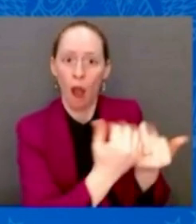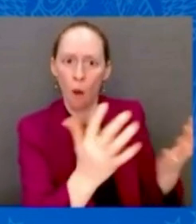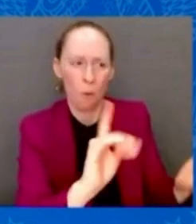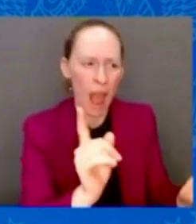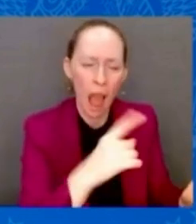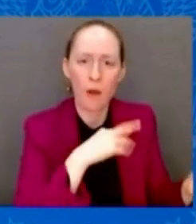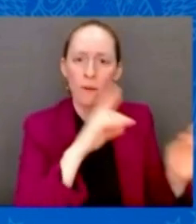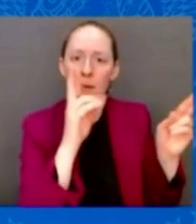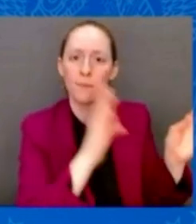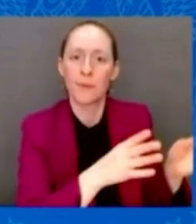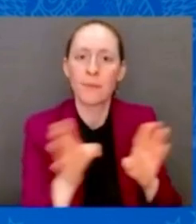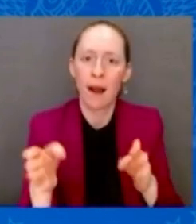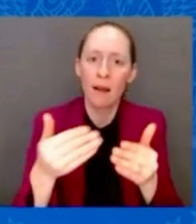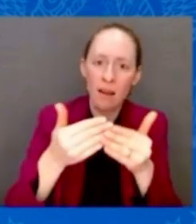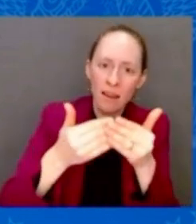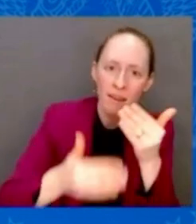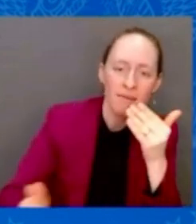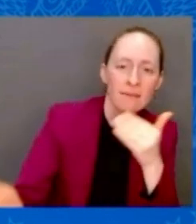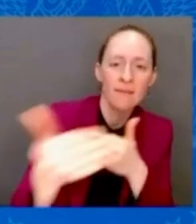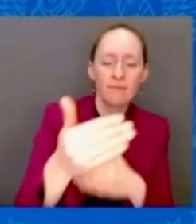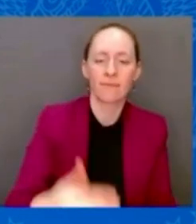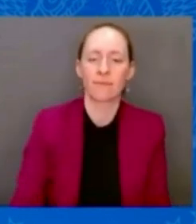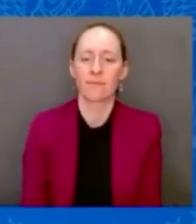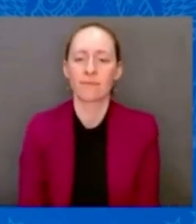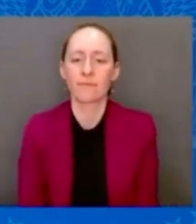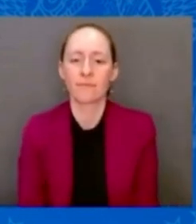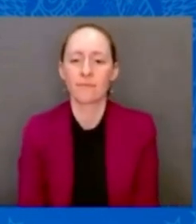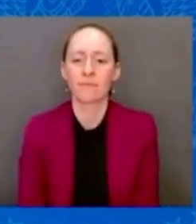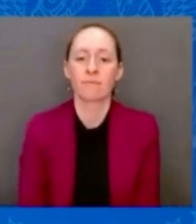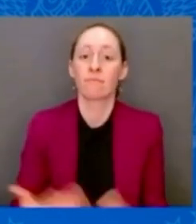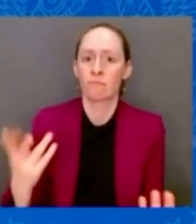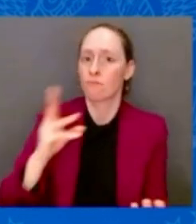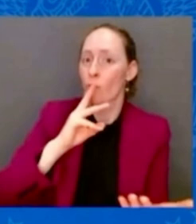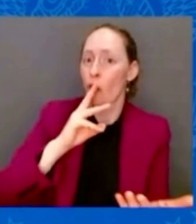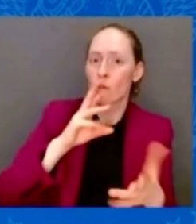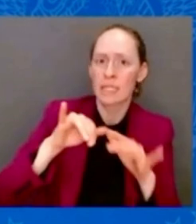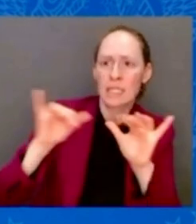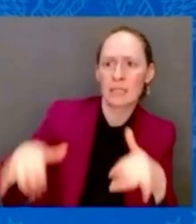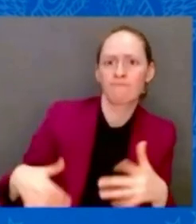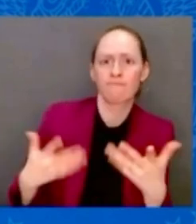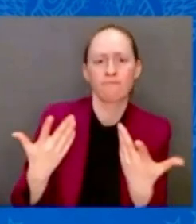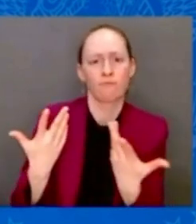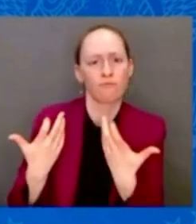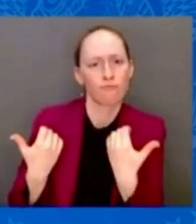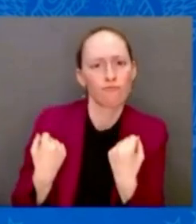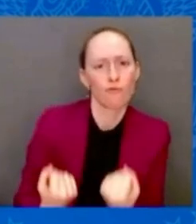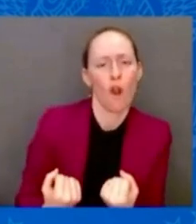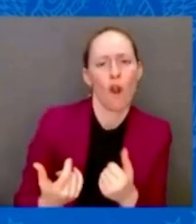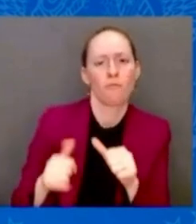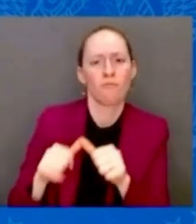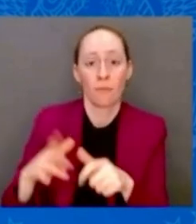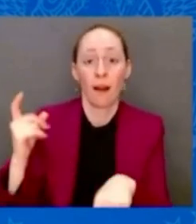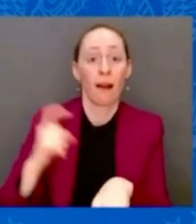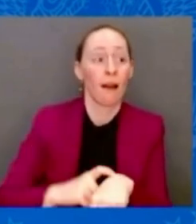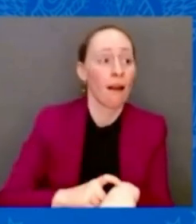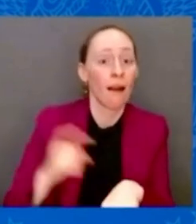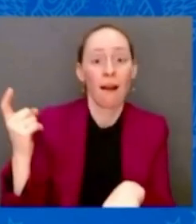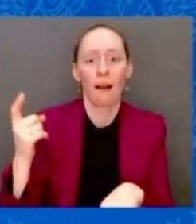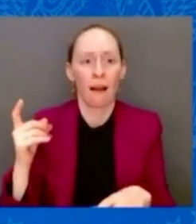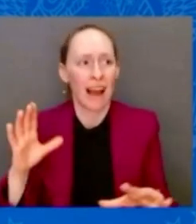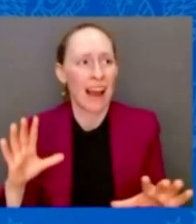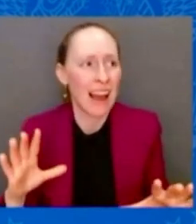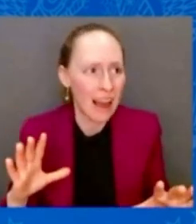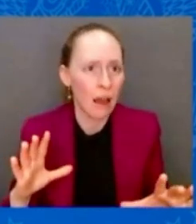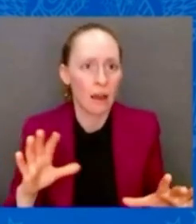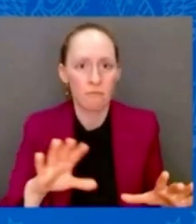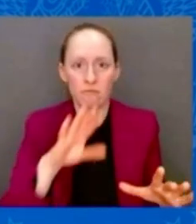in America. Too many firefighters are showing up, and guess what? No water's coming out of that hydrant. We're also repairing roads